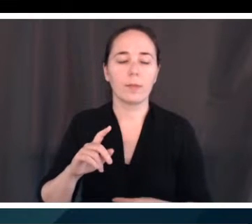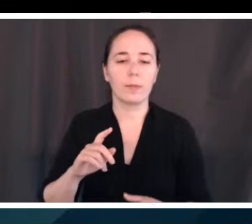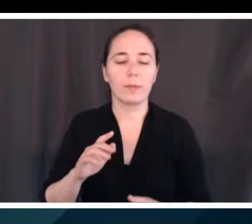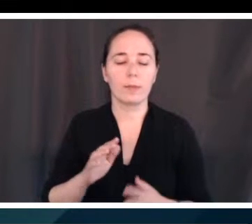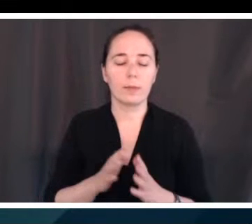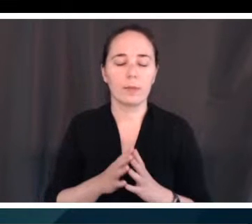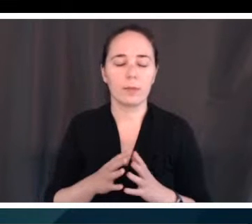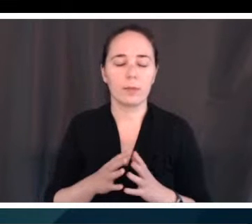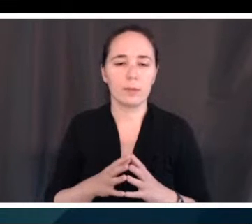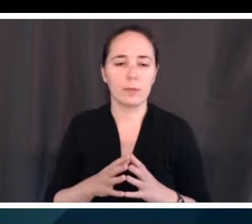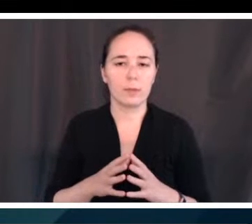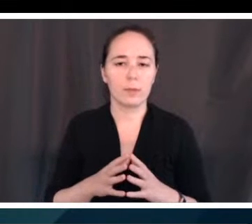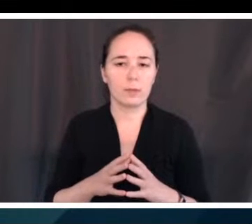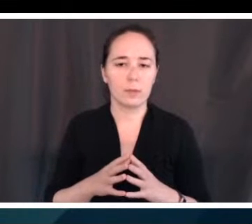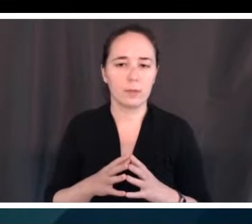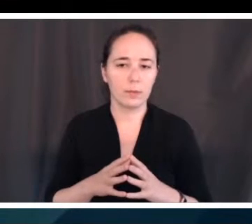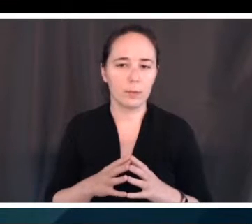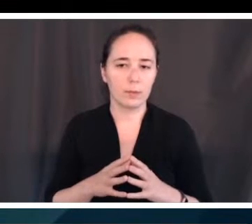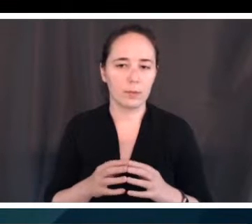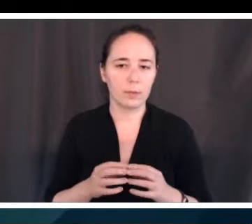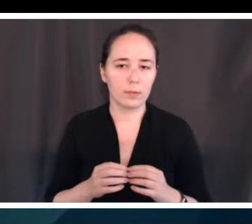that